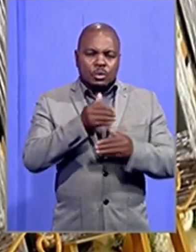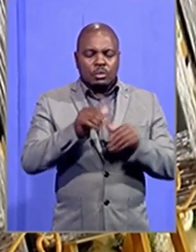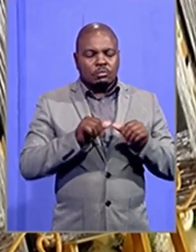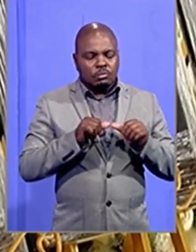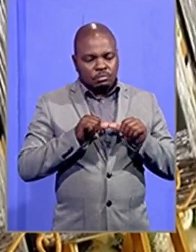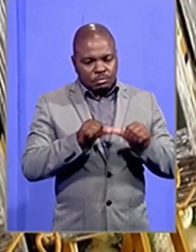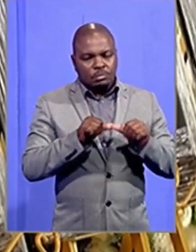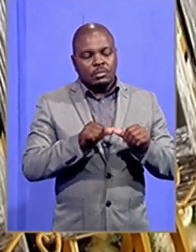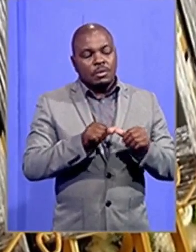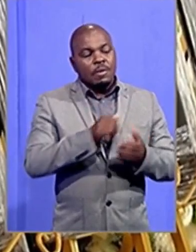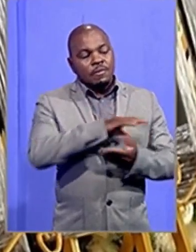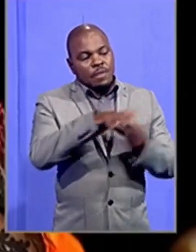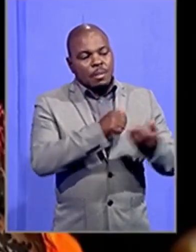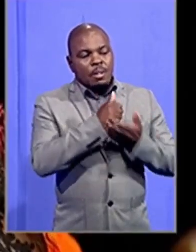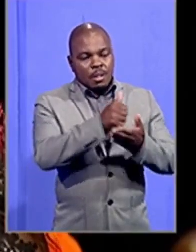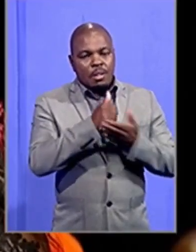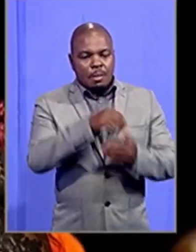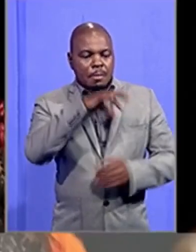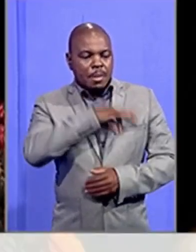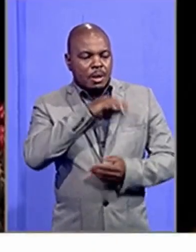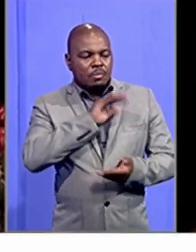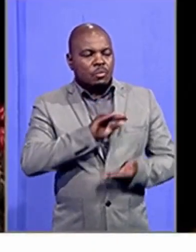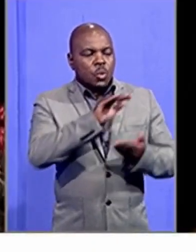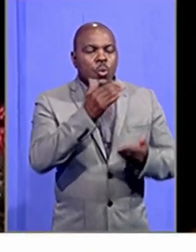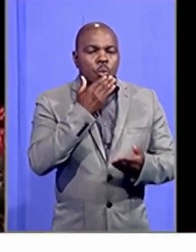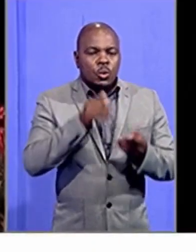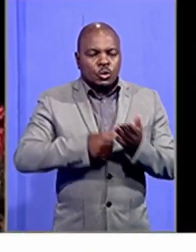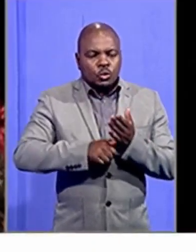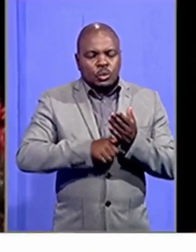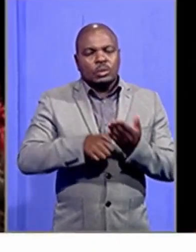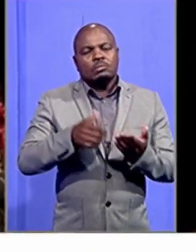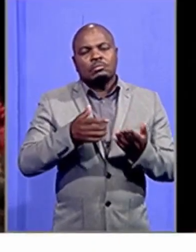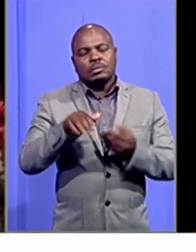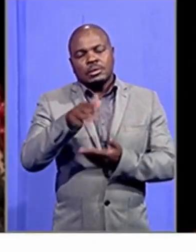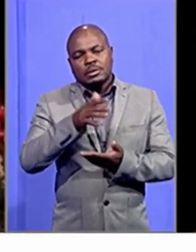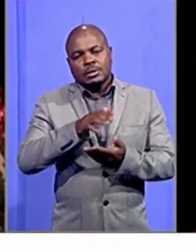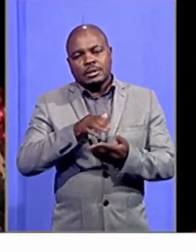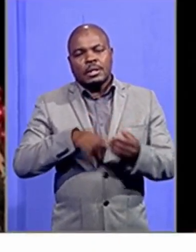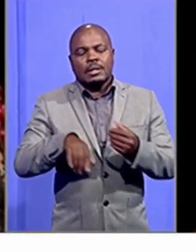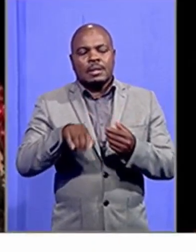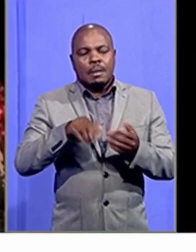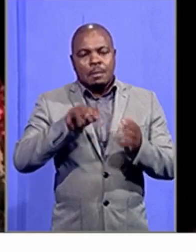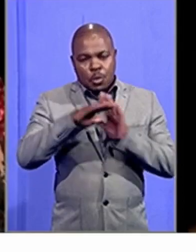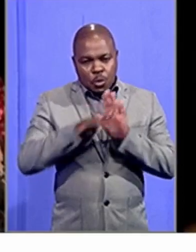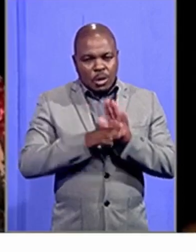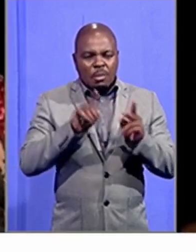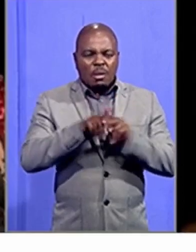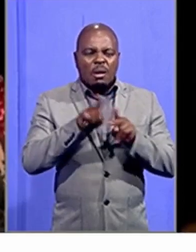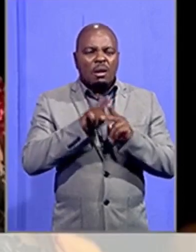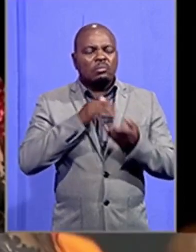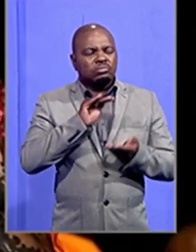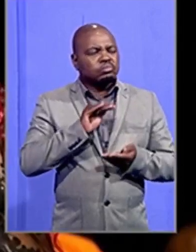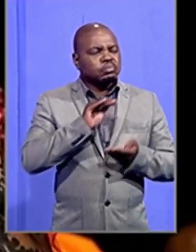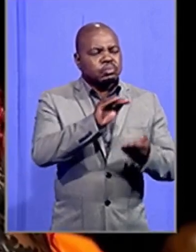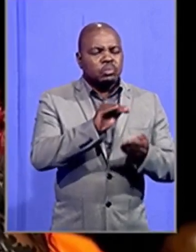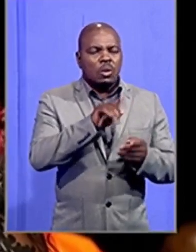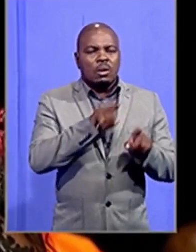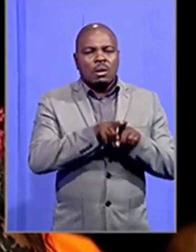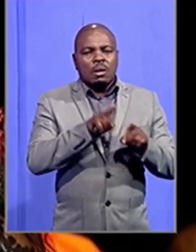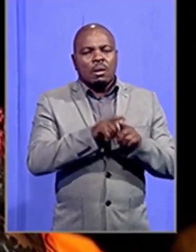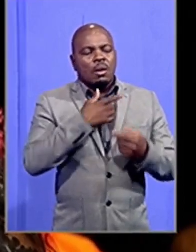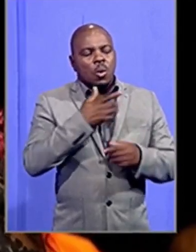families who will be receiving benefits from social security programs, including compensation for